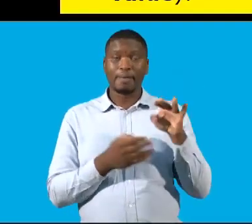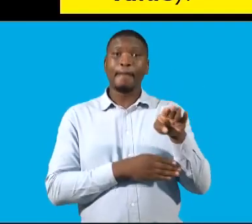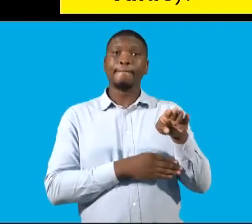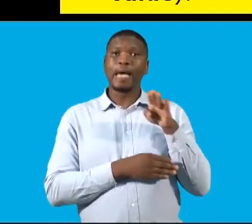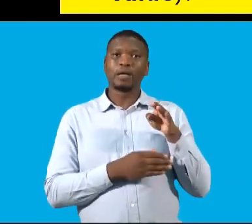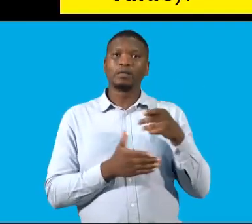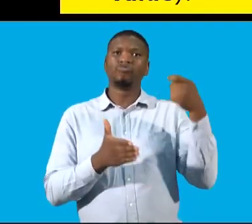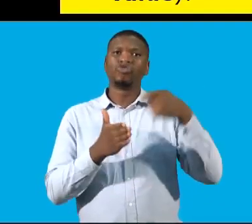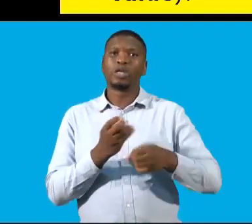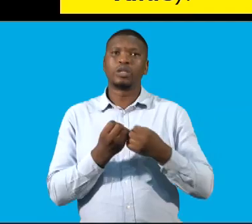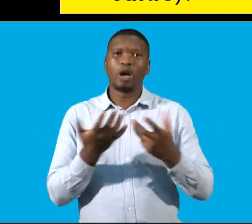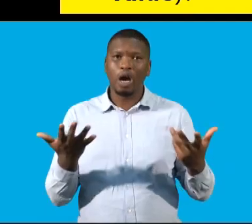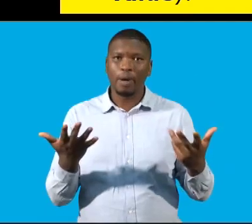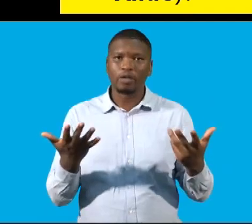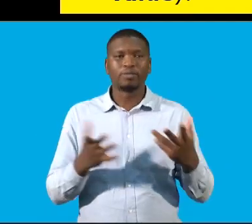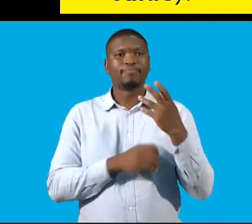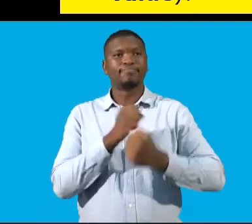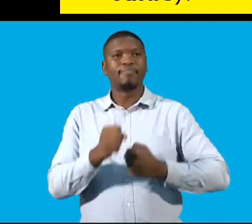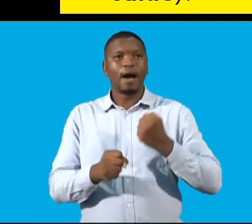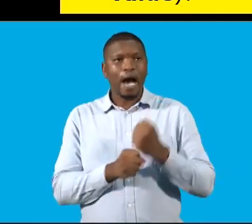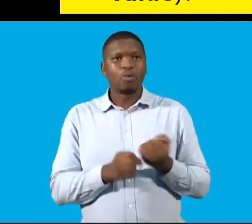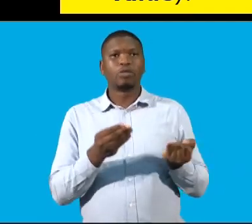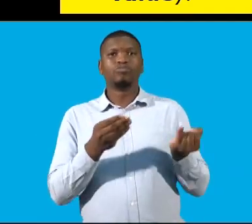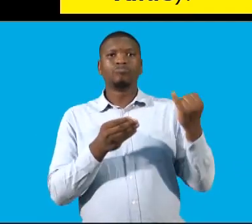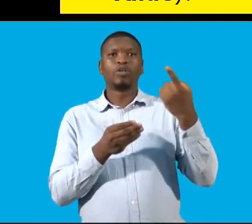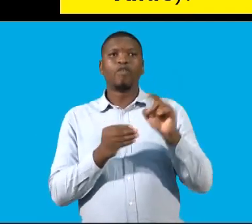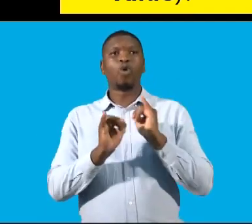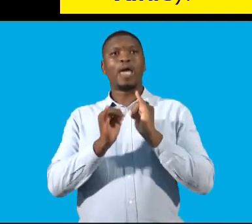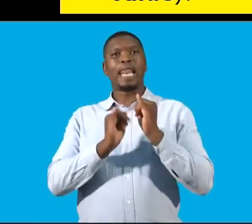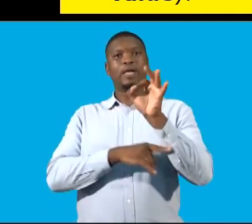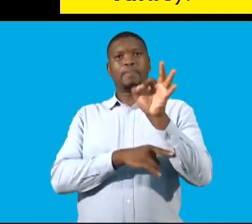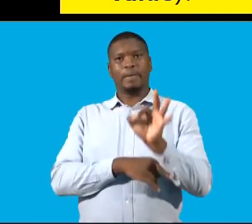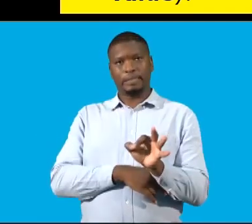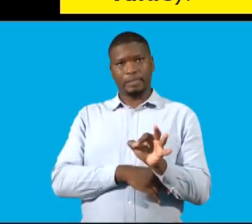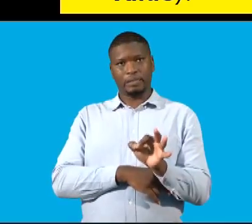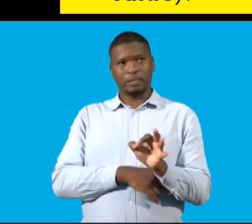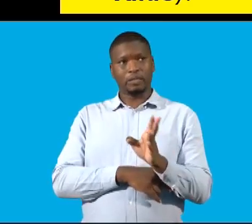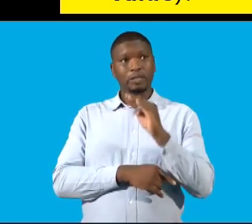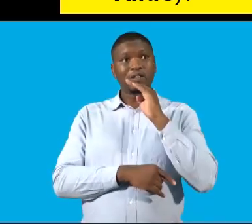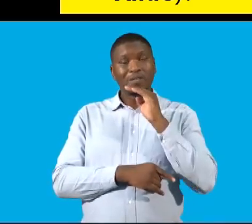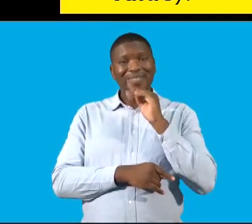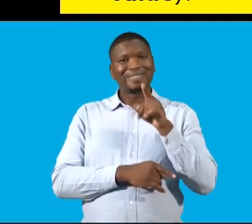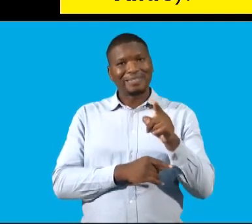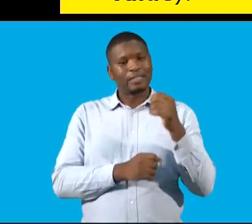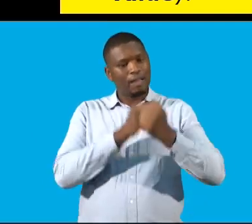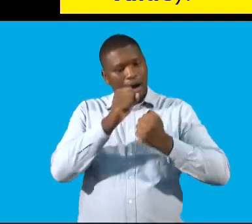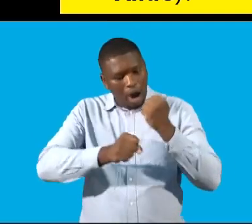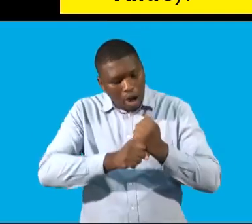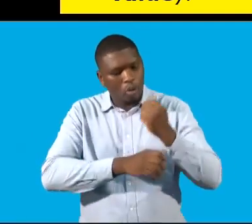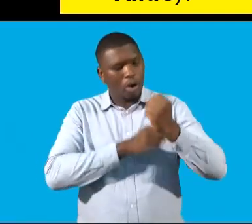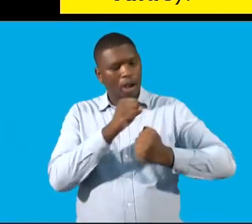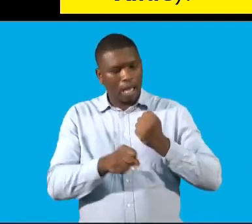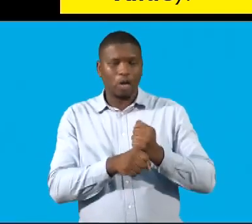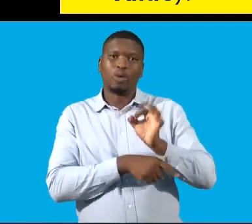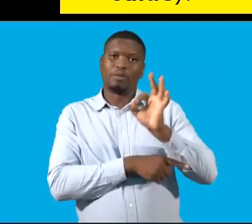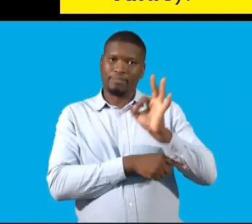The bank charges an annual interest rate of 11%. So it's an annual interest rate,